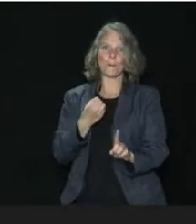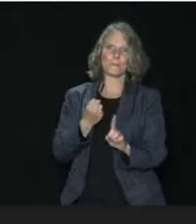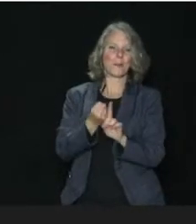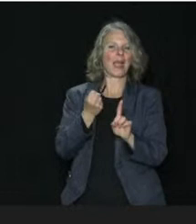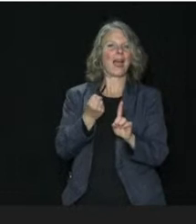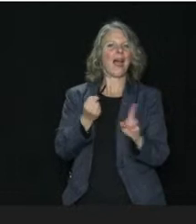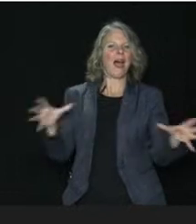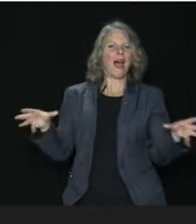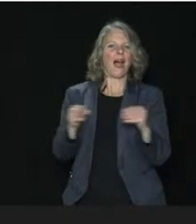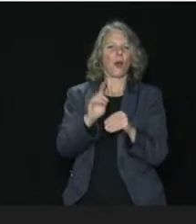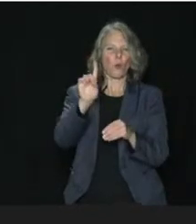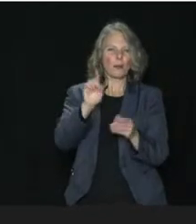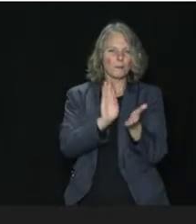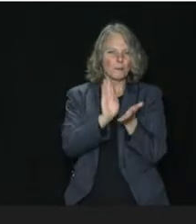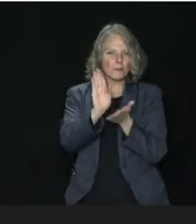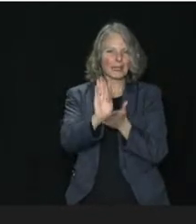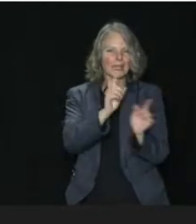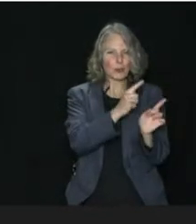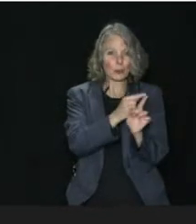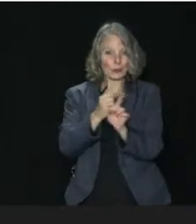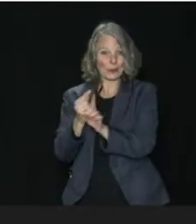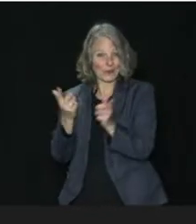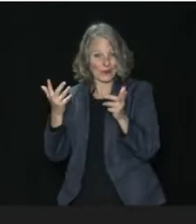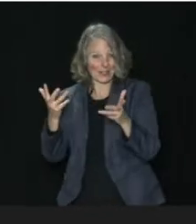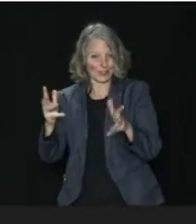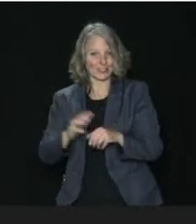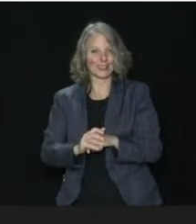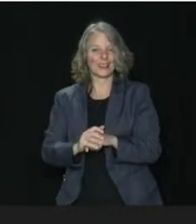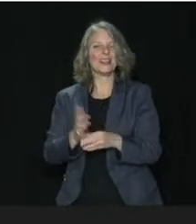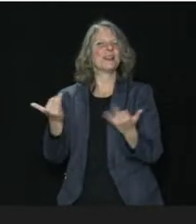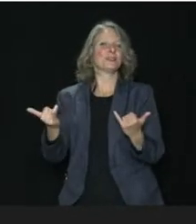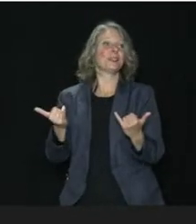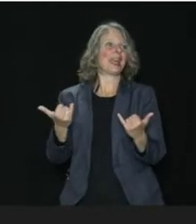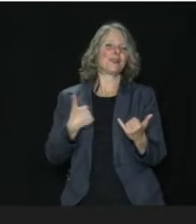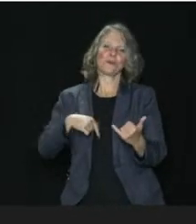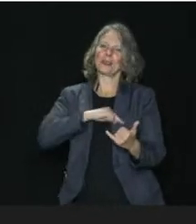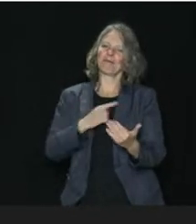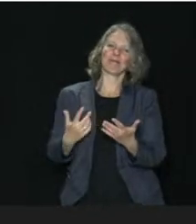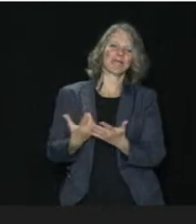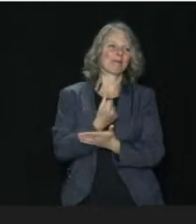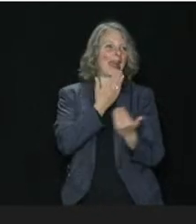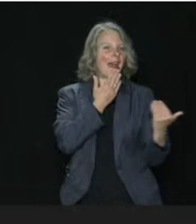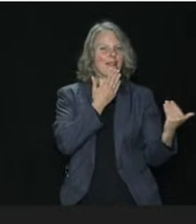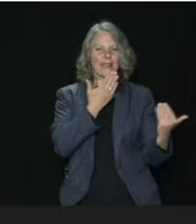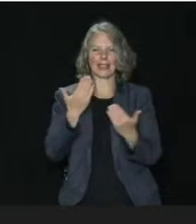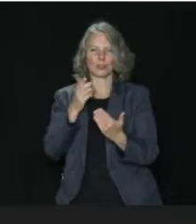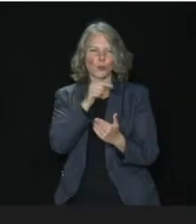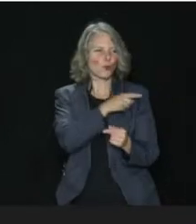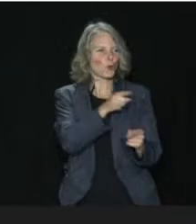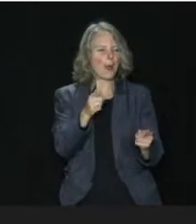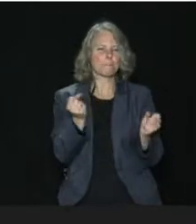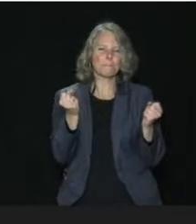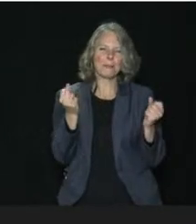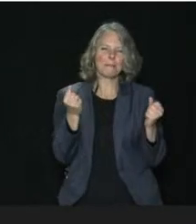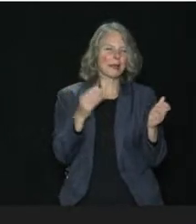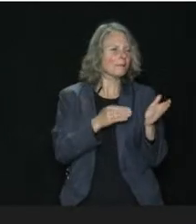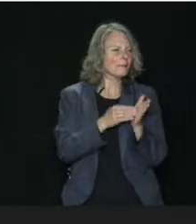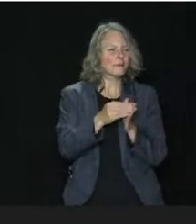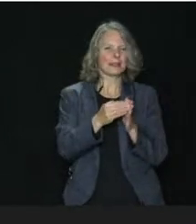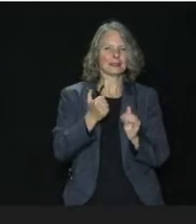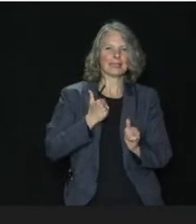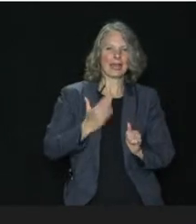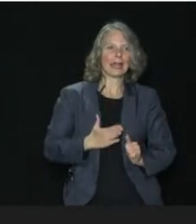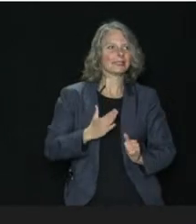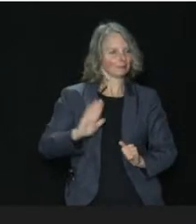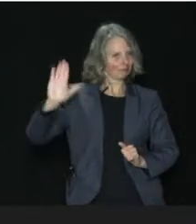billion vaccines administered. And today, we'd like to give a shout out to the millions of Canadians who have been stepping